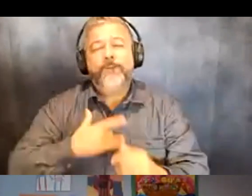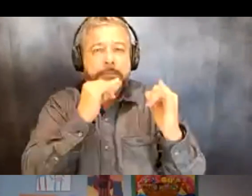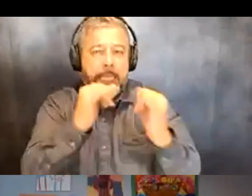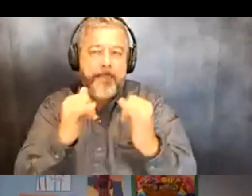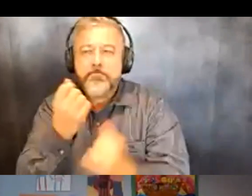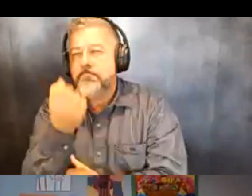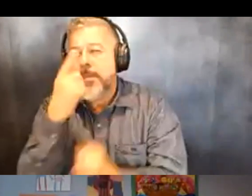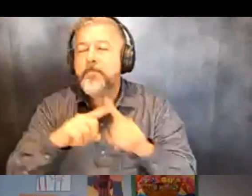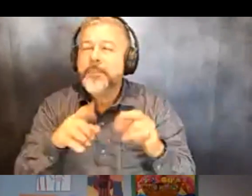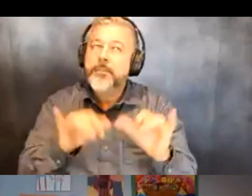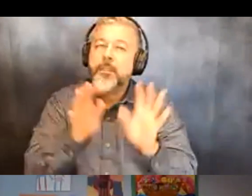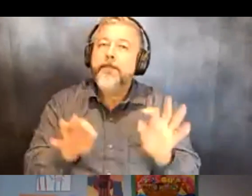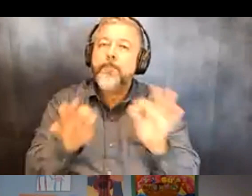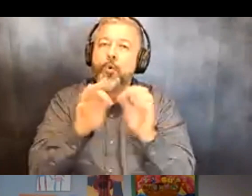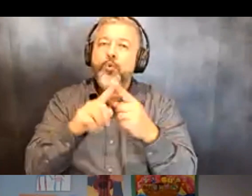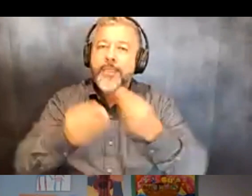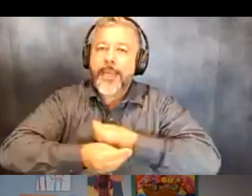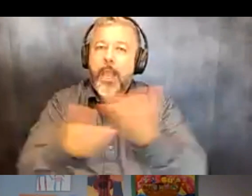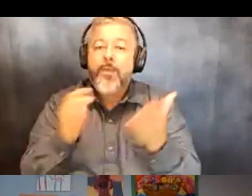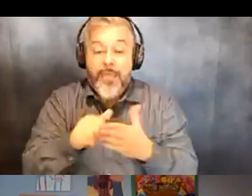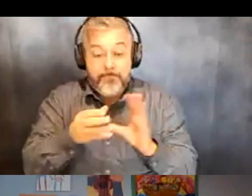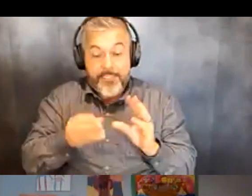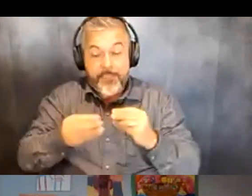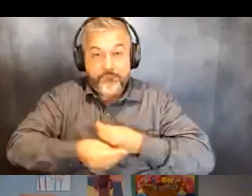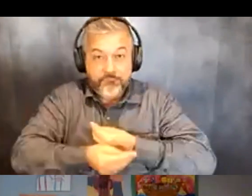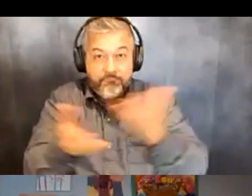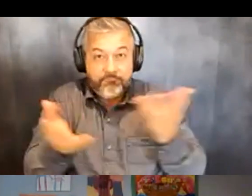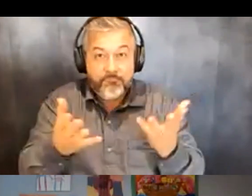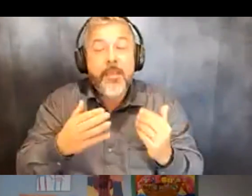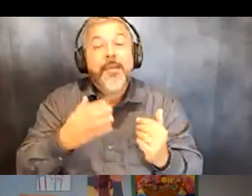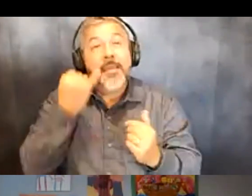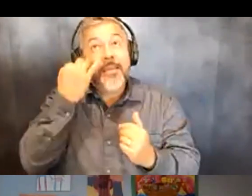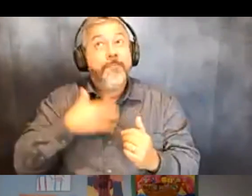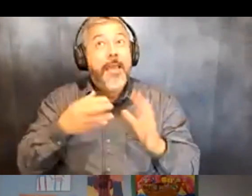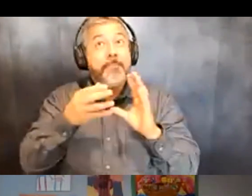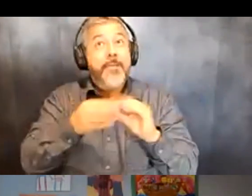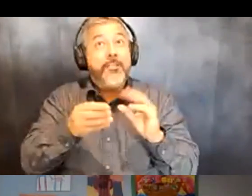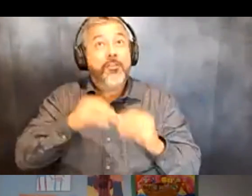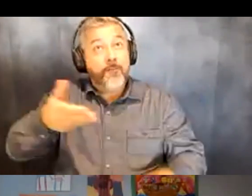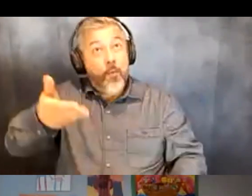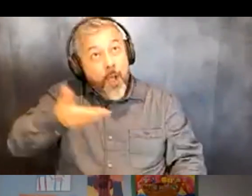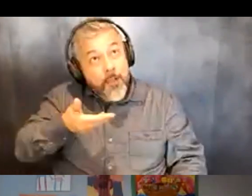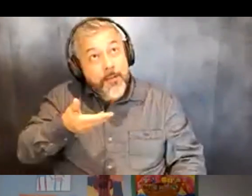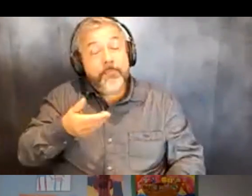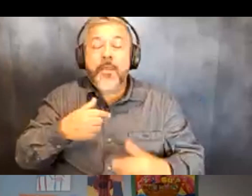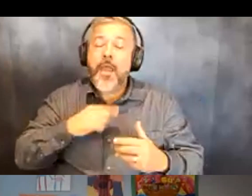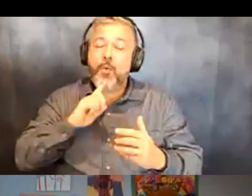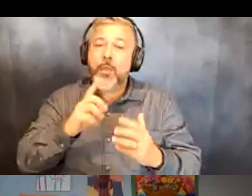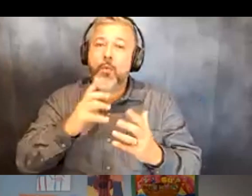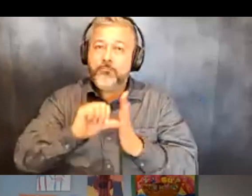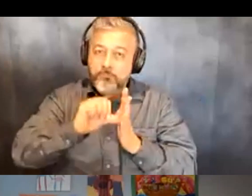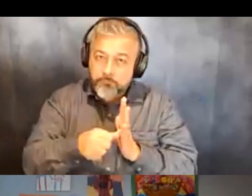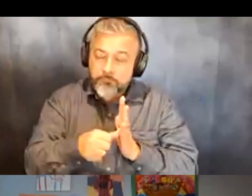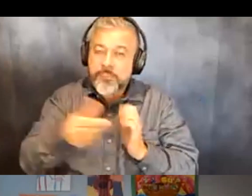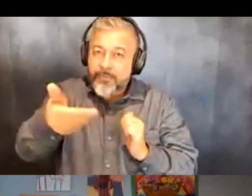get it out in our communities. And if my message of welcome can be of anything, it's an invitation to help us make